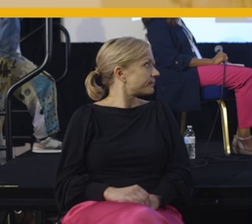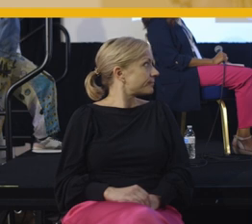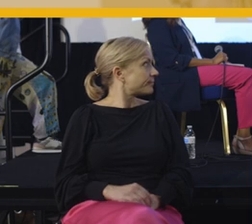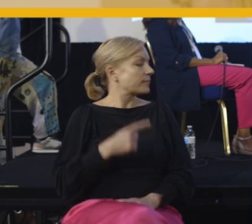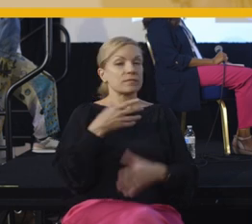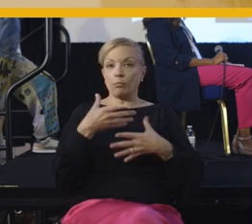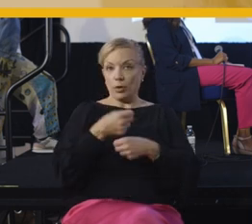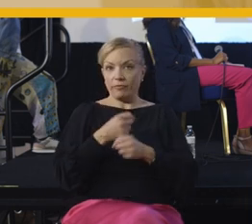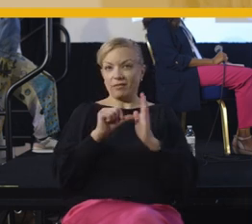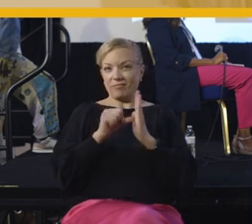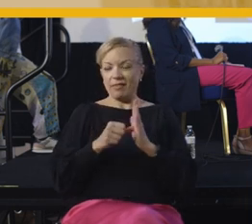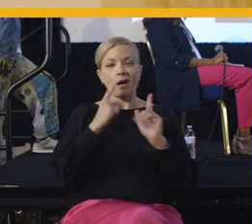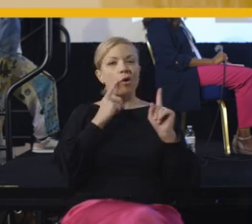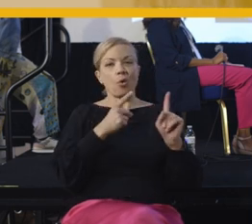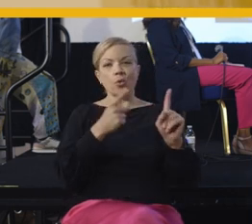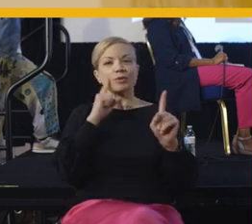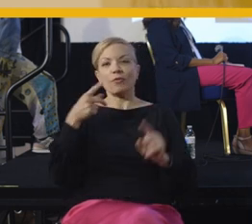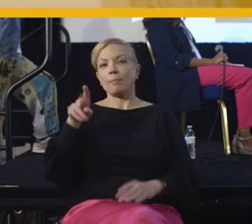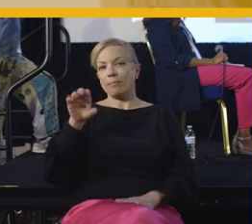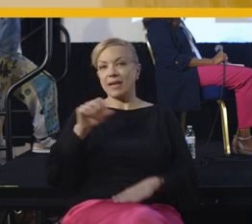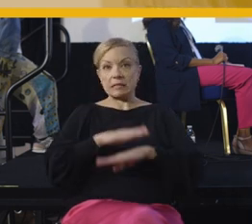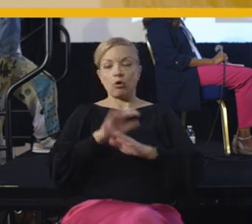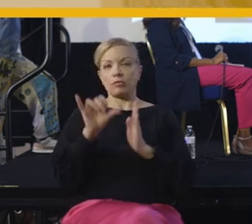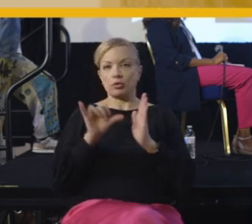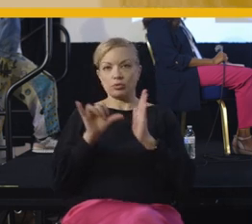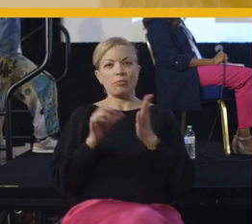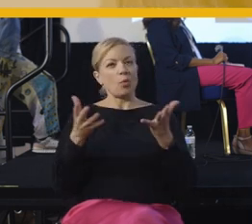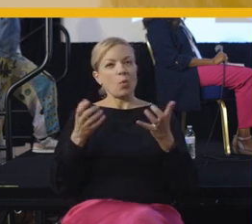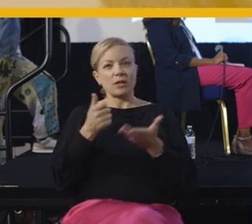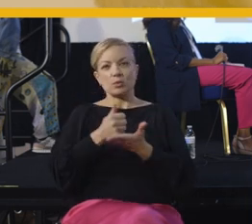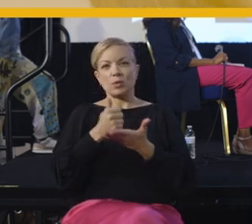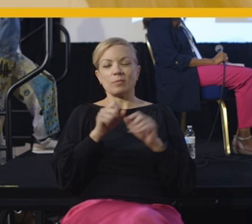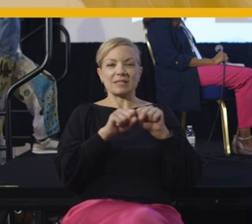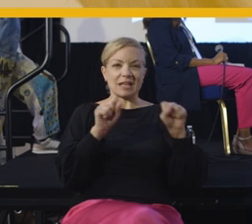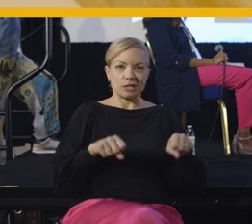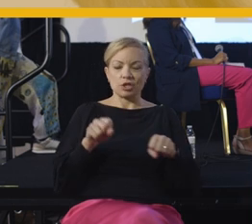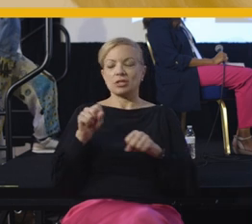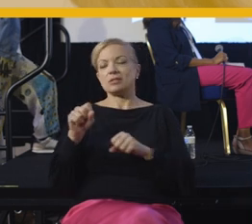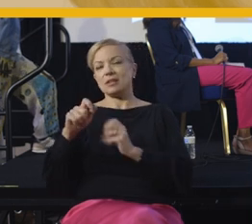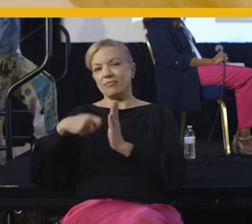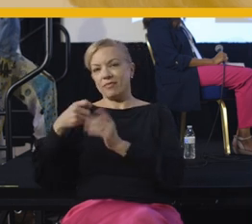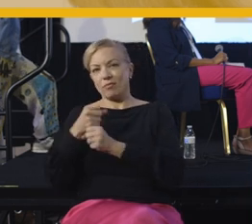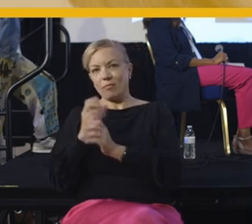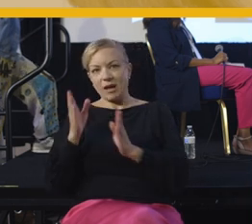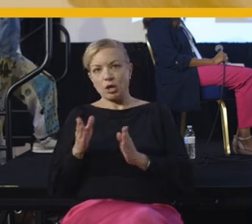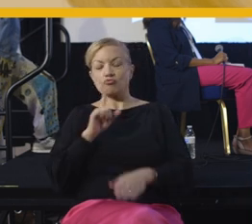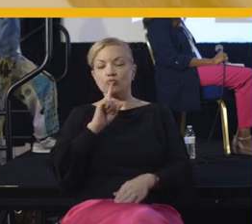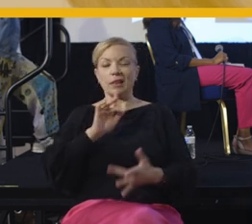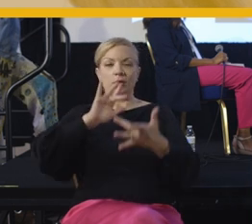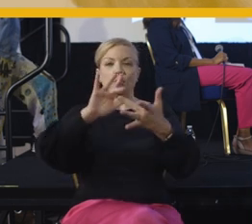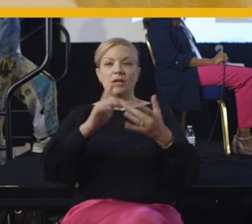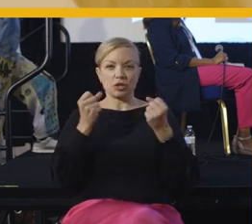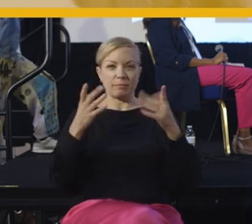Really briefly, just want to highlight our goals on PBS on YouTube. We want to help stations, filmmakers, and the PBS system reach growing diverse